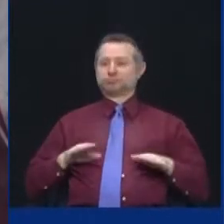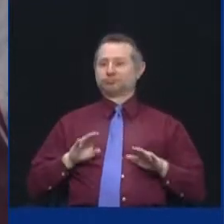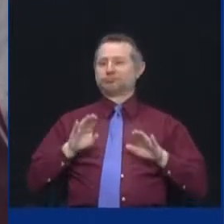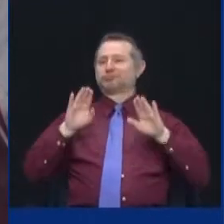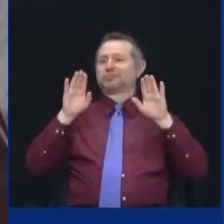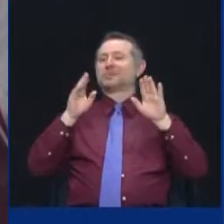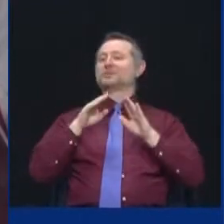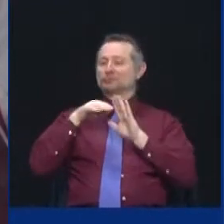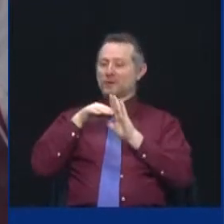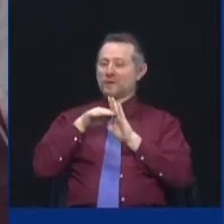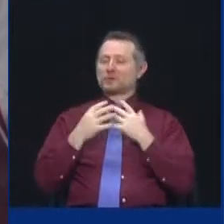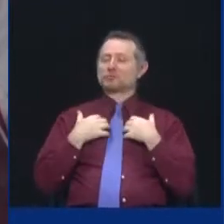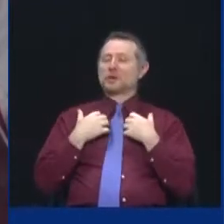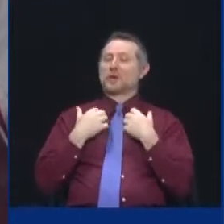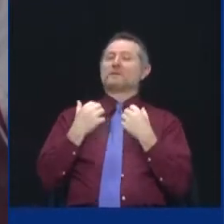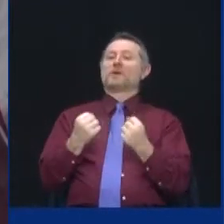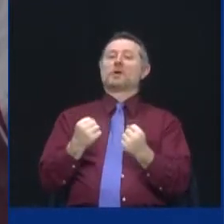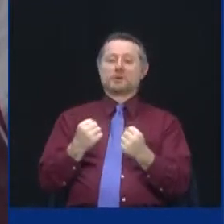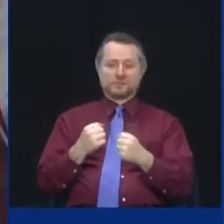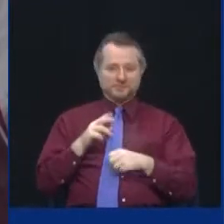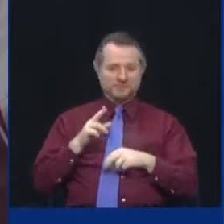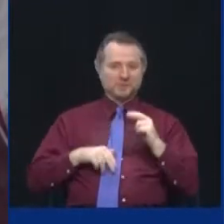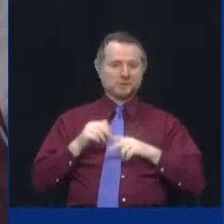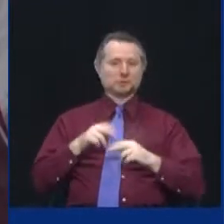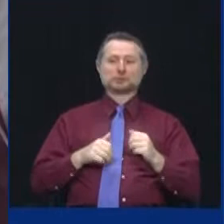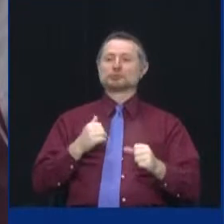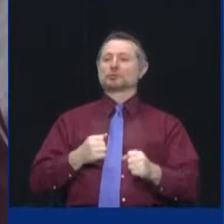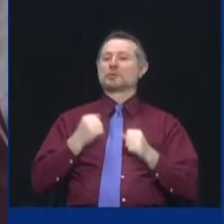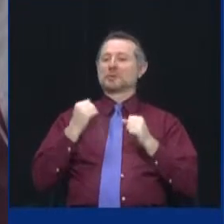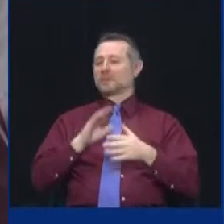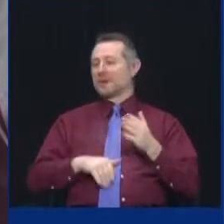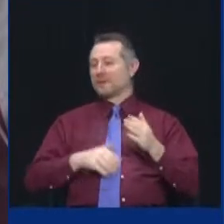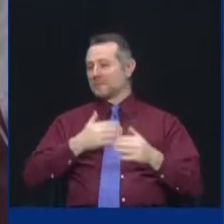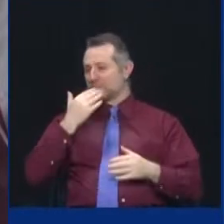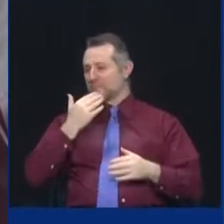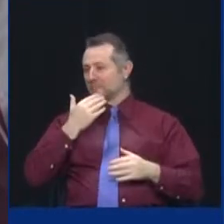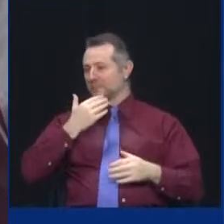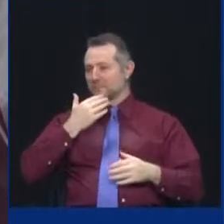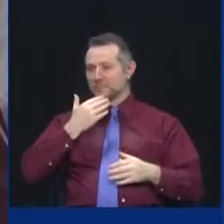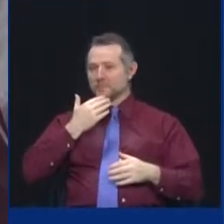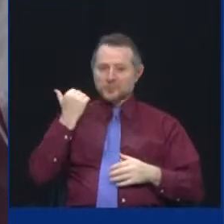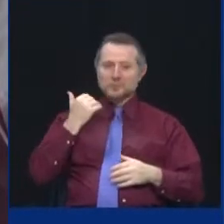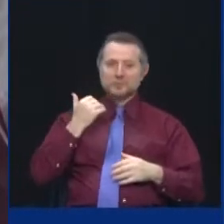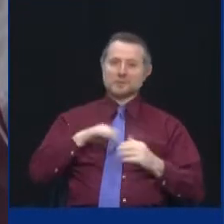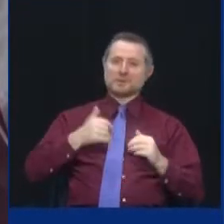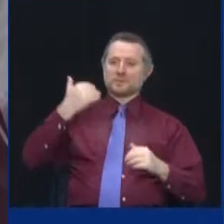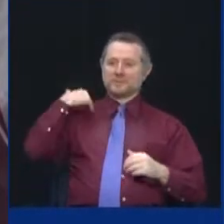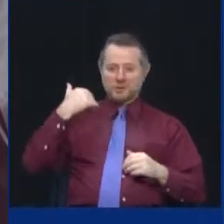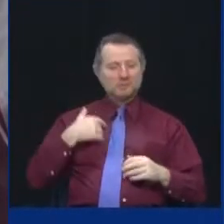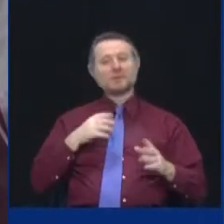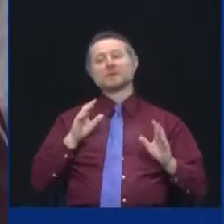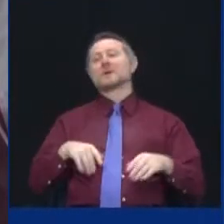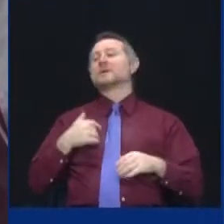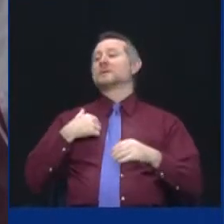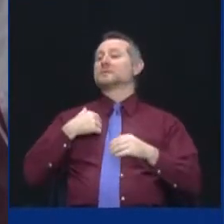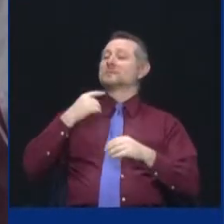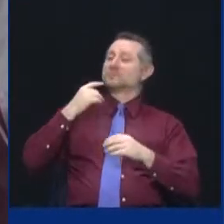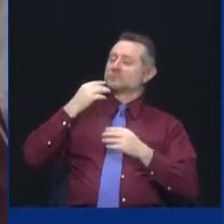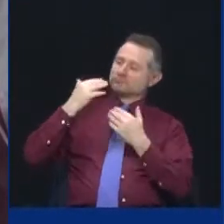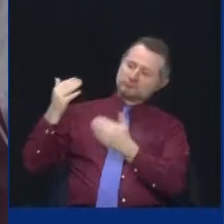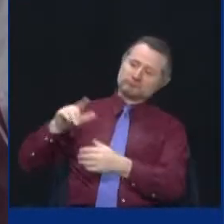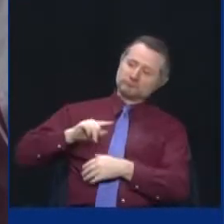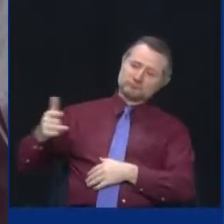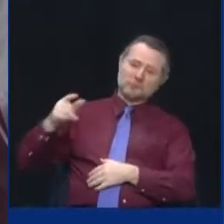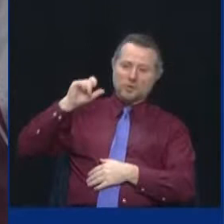and stronger than before. Once again, I want to thank Governor Cuomo for his tireless and